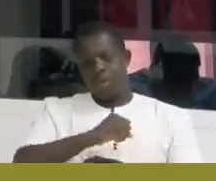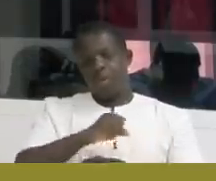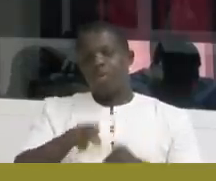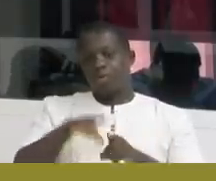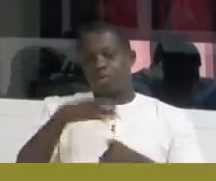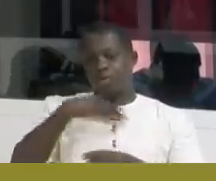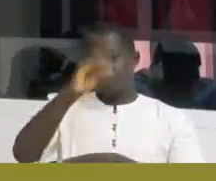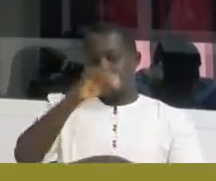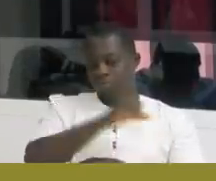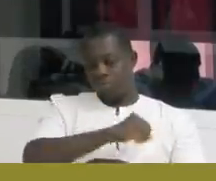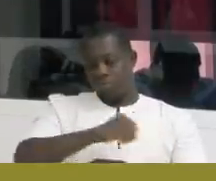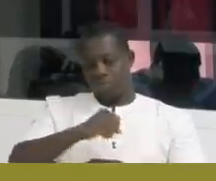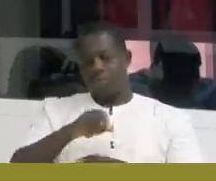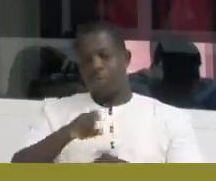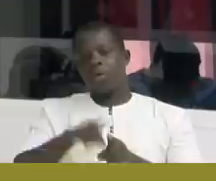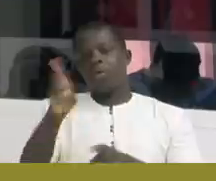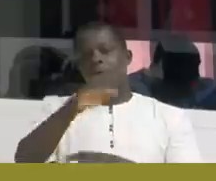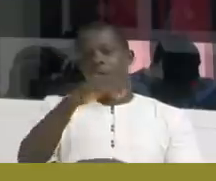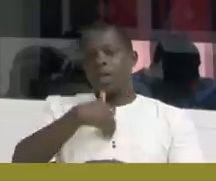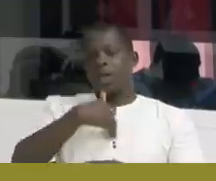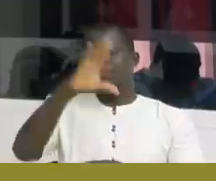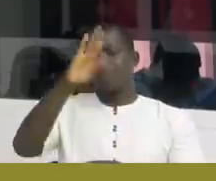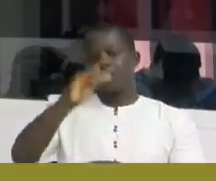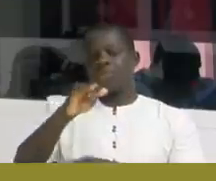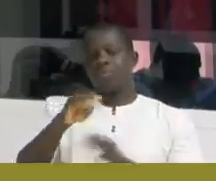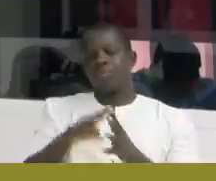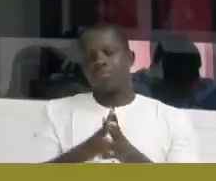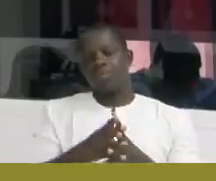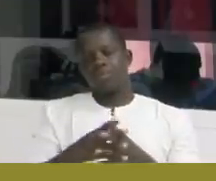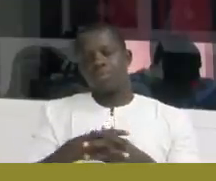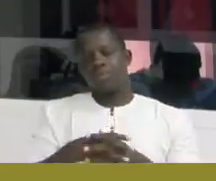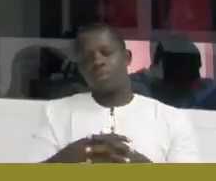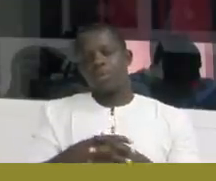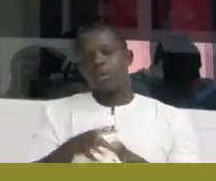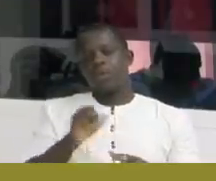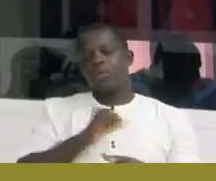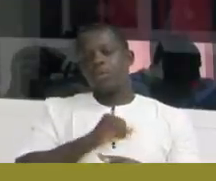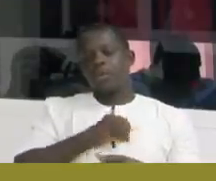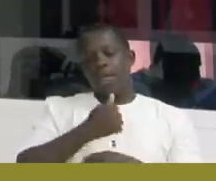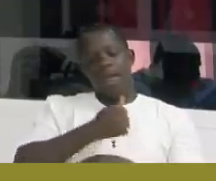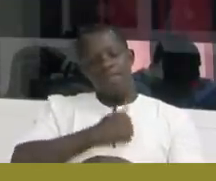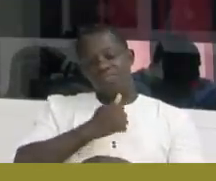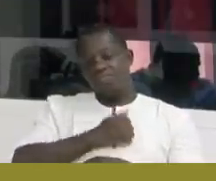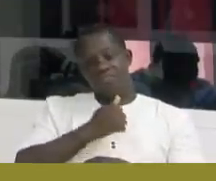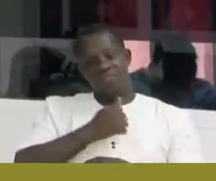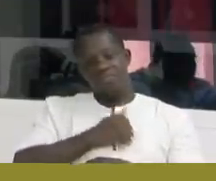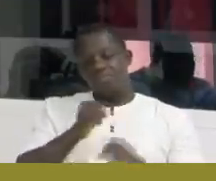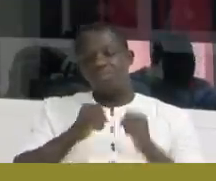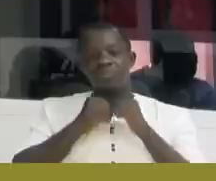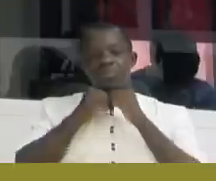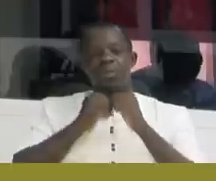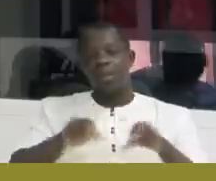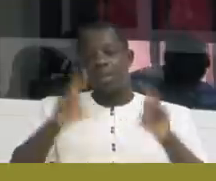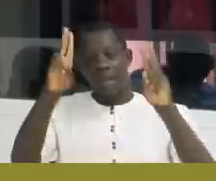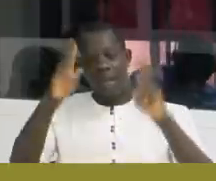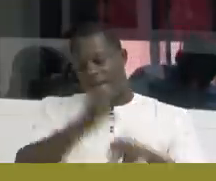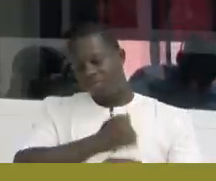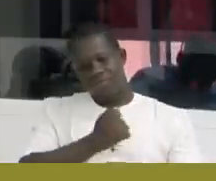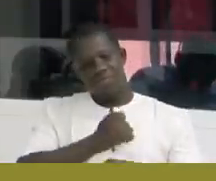coup. Now, what I deducted was that he was afraid of Sana. He was petrified. He really